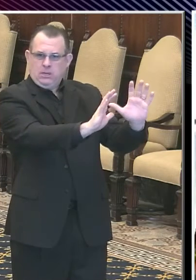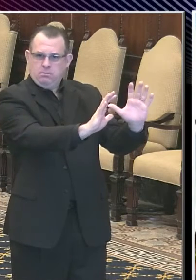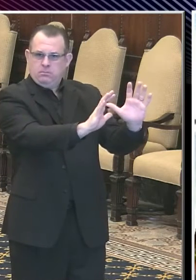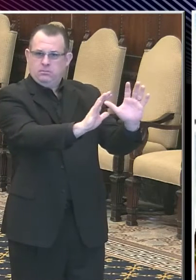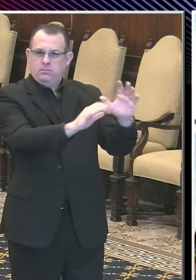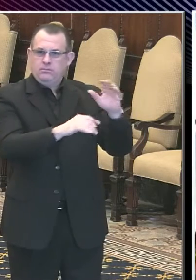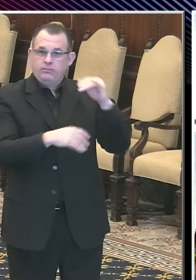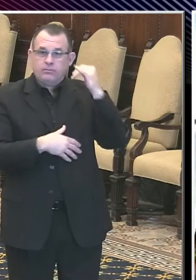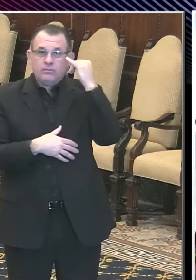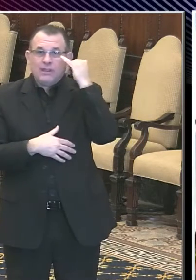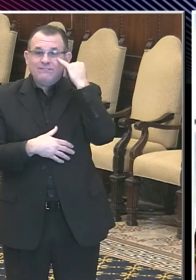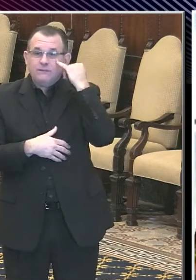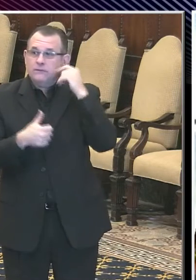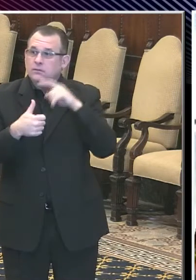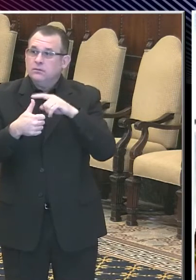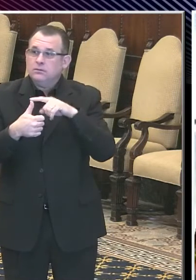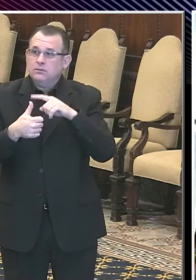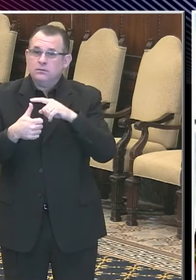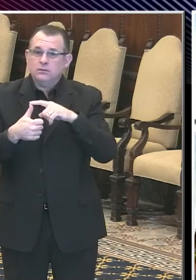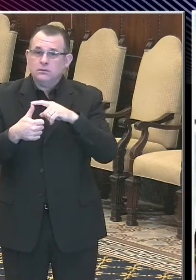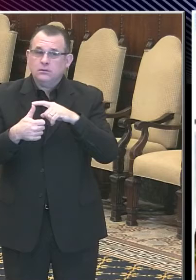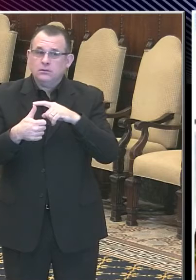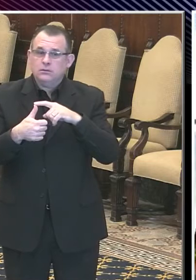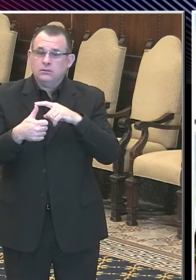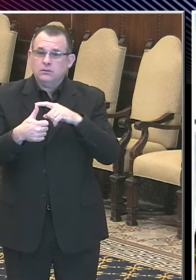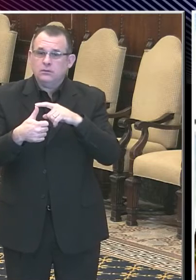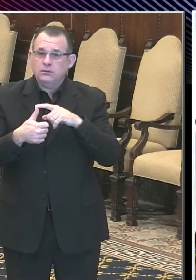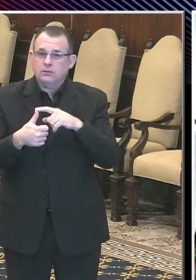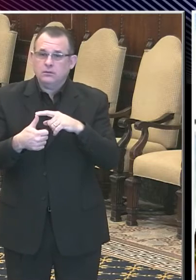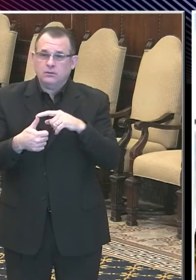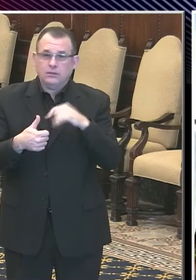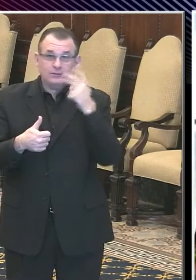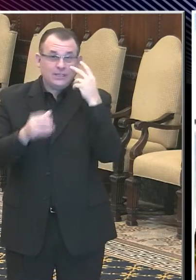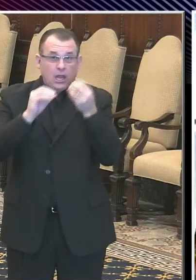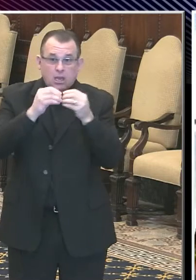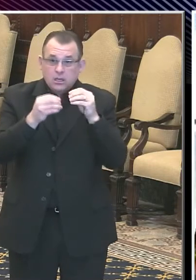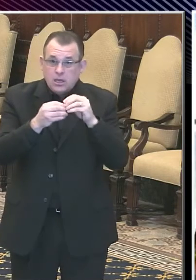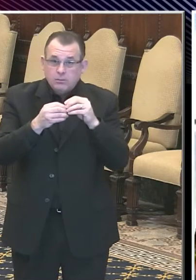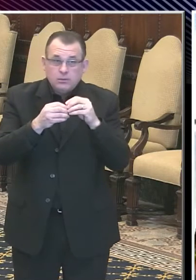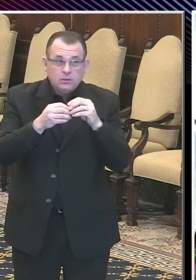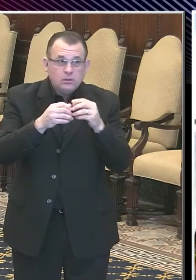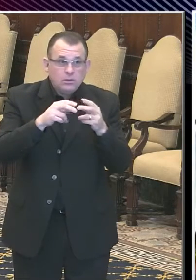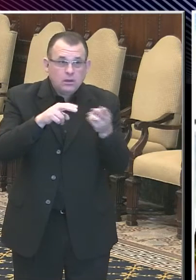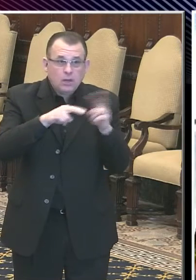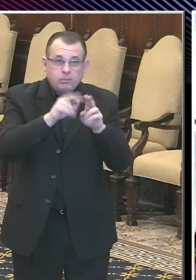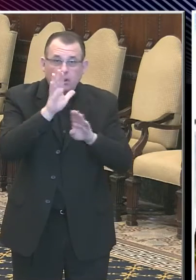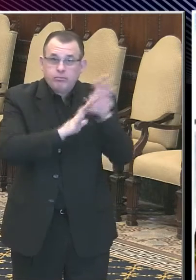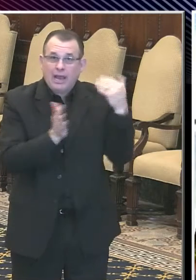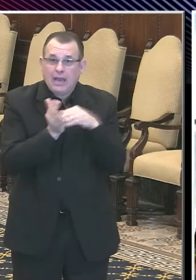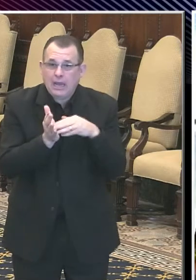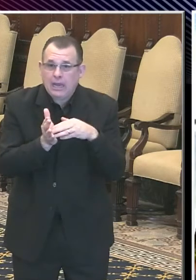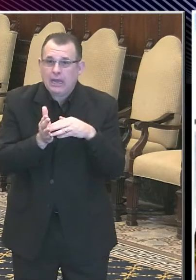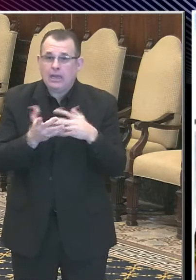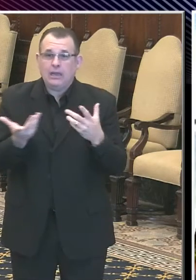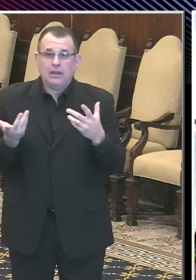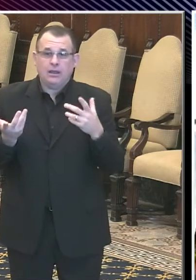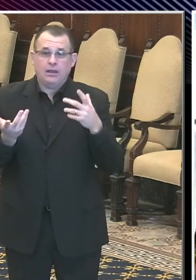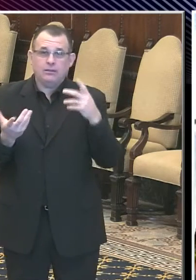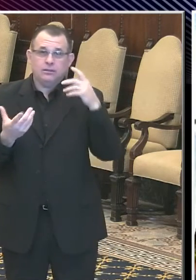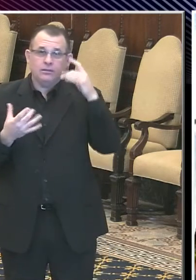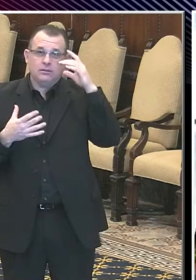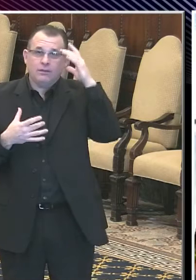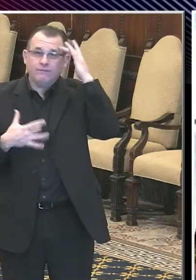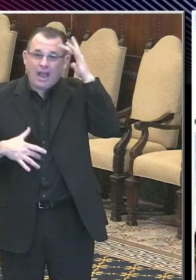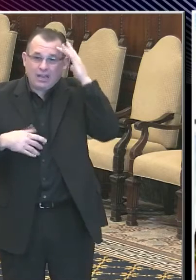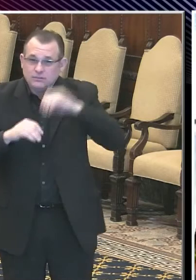there's if for whatever reason we start to see a surge, a return surge of the virus, either